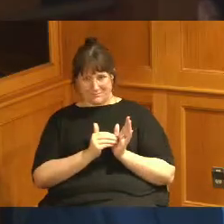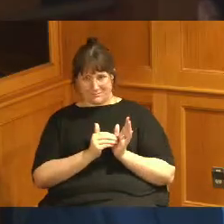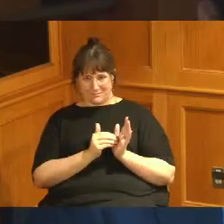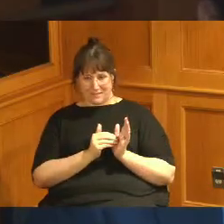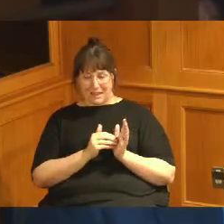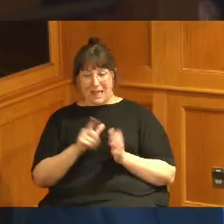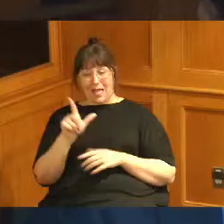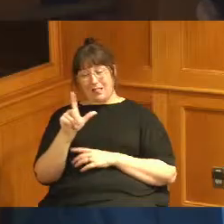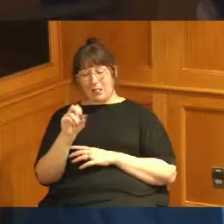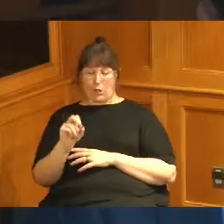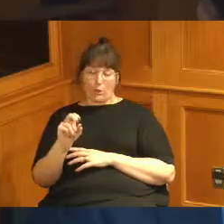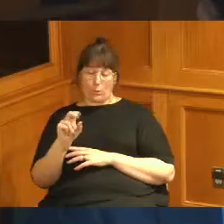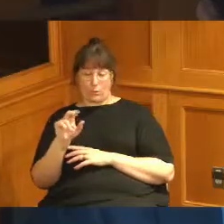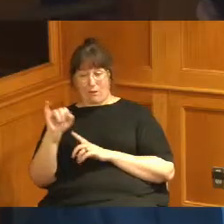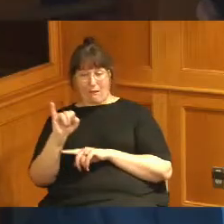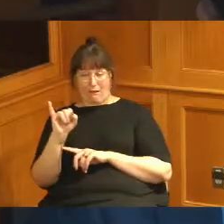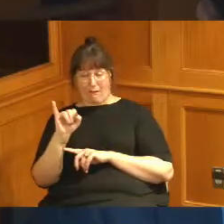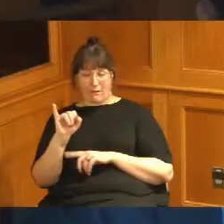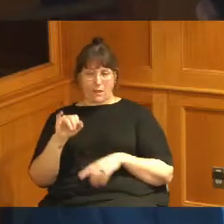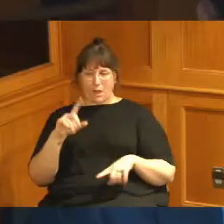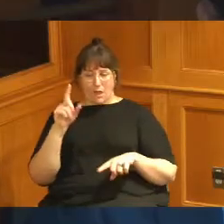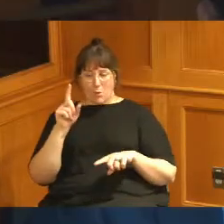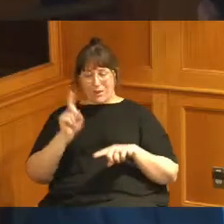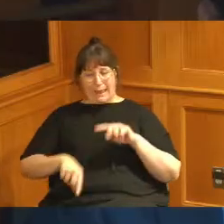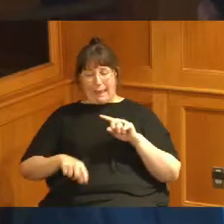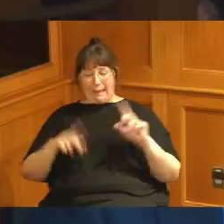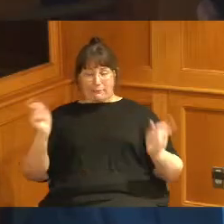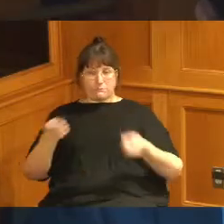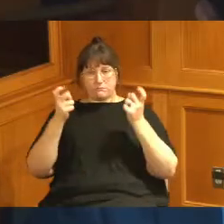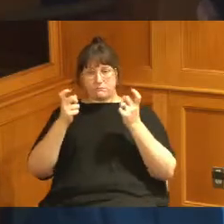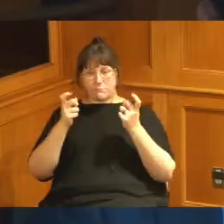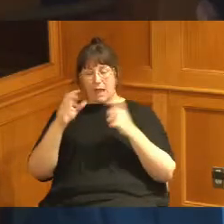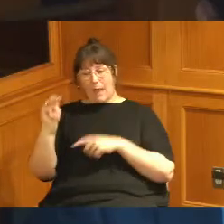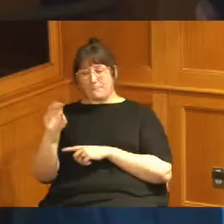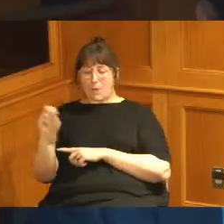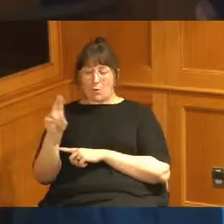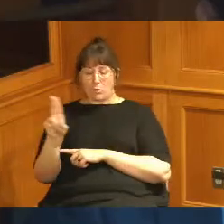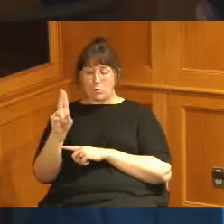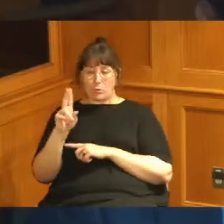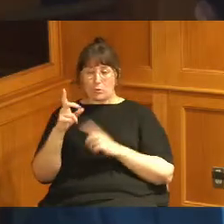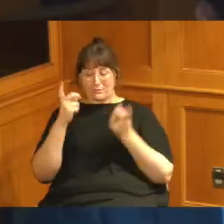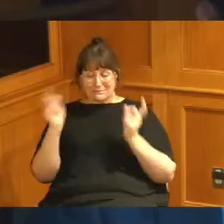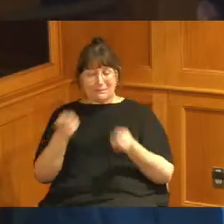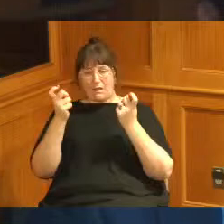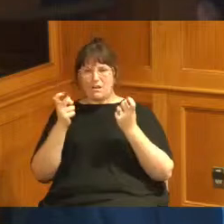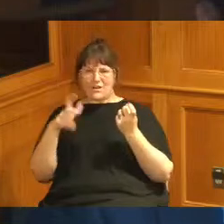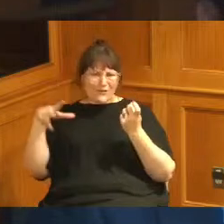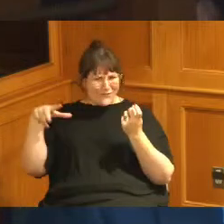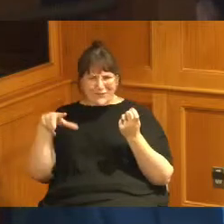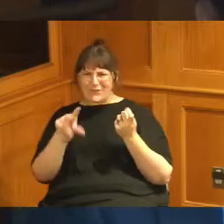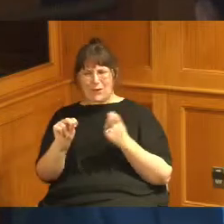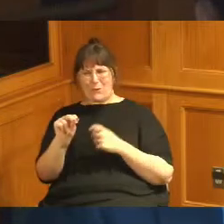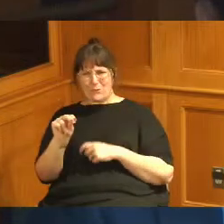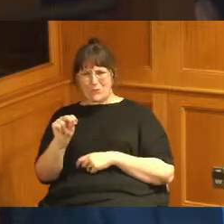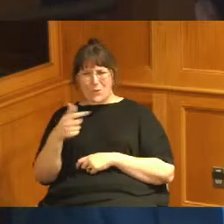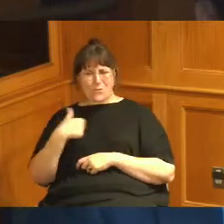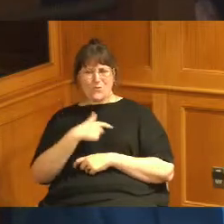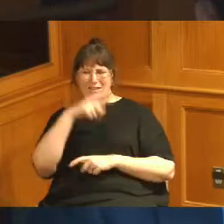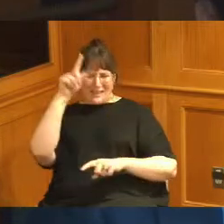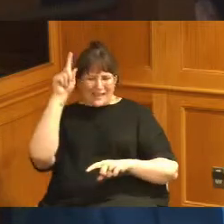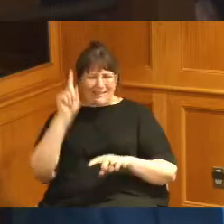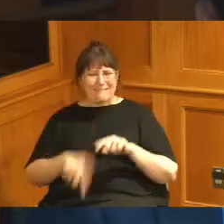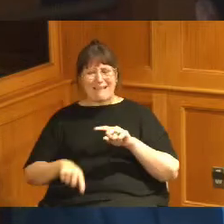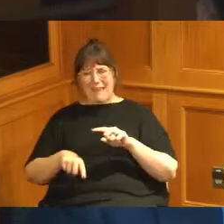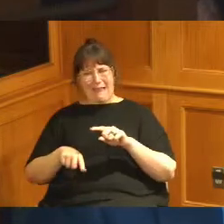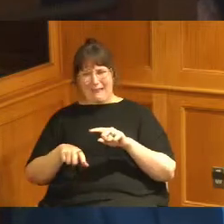intent. We can't high-five on a memorandum. Letter of intent, look it up. It's unenforceable. Anybody that's a lawyer, but you